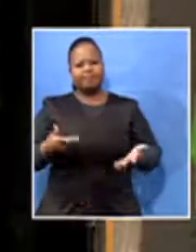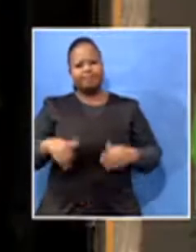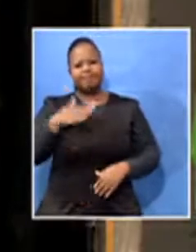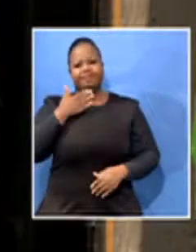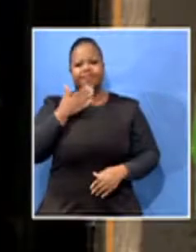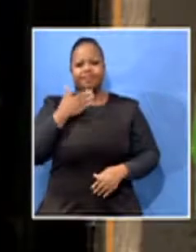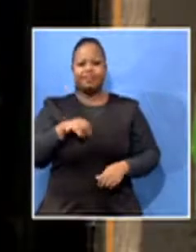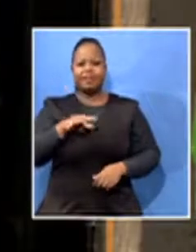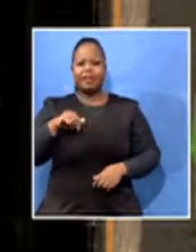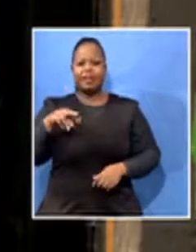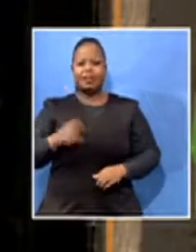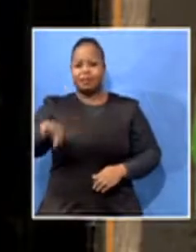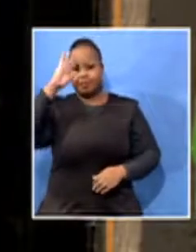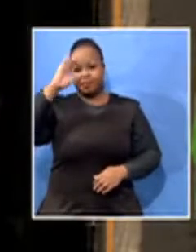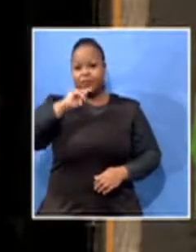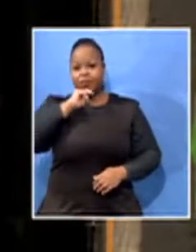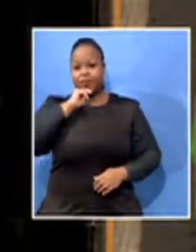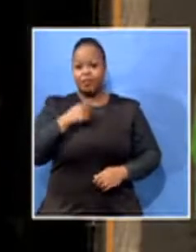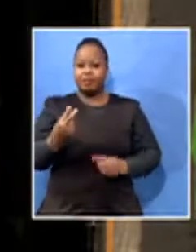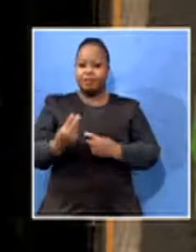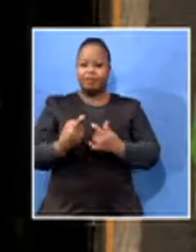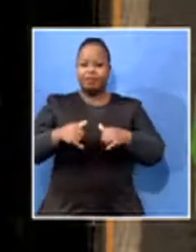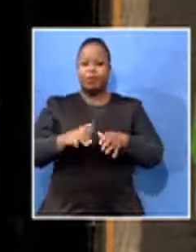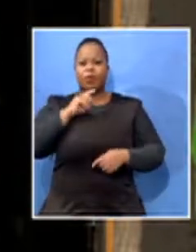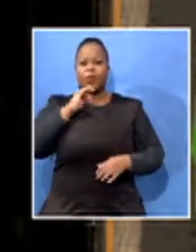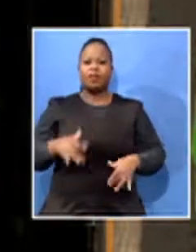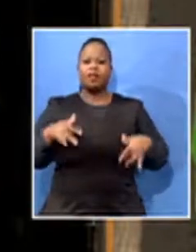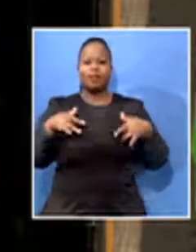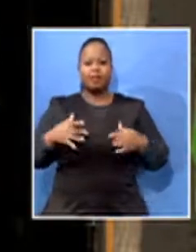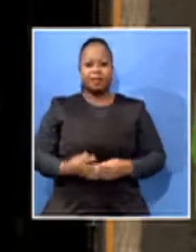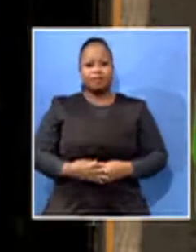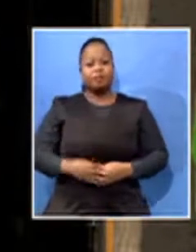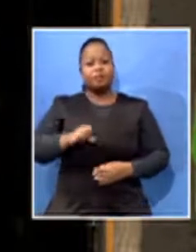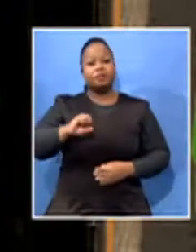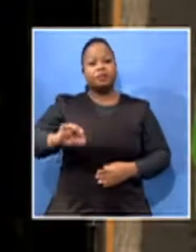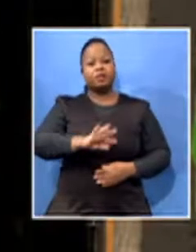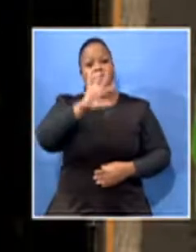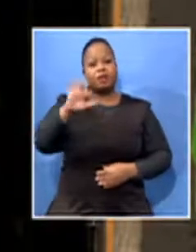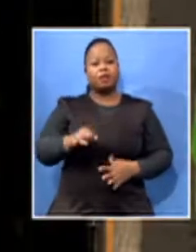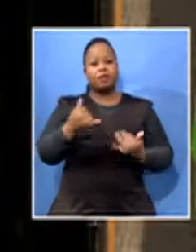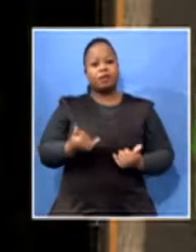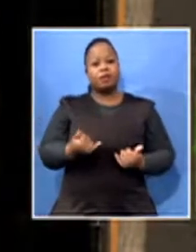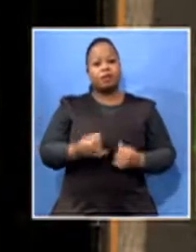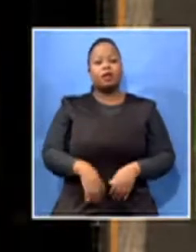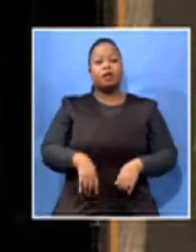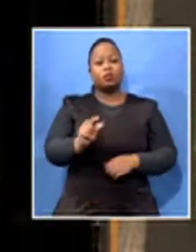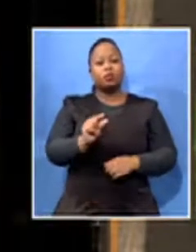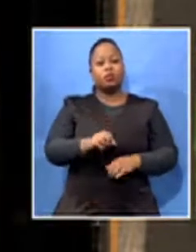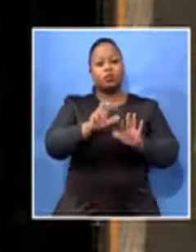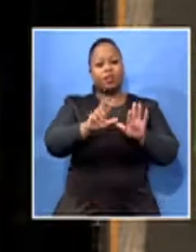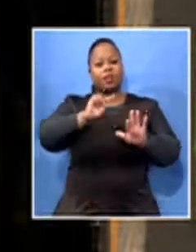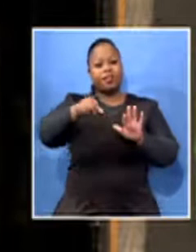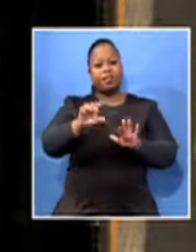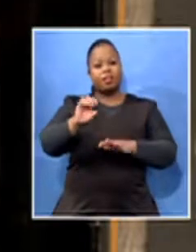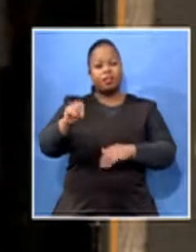Well, thank you so much, Leanne, and good morning to you if you've just joined us here on Morning Live. South Africa is fast approaching the 8,000 mark when it comes